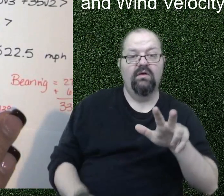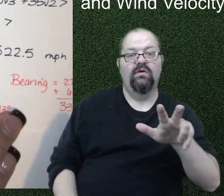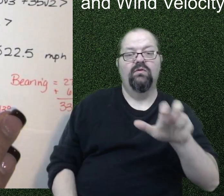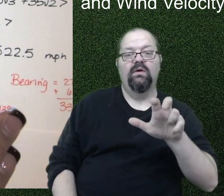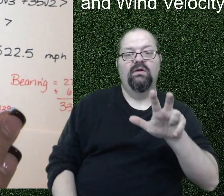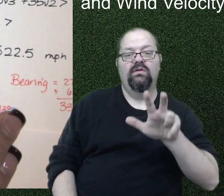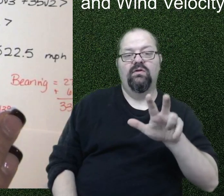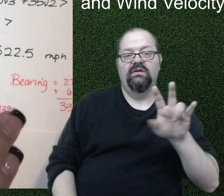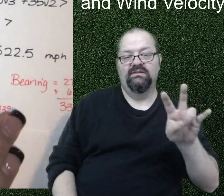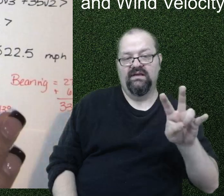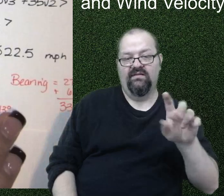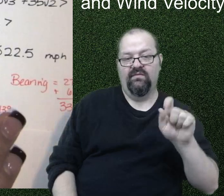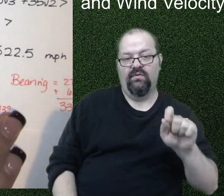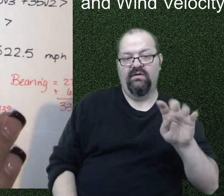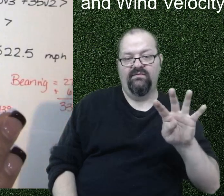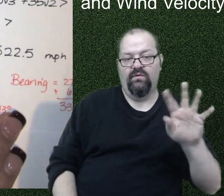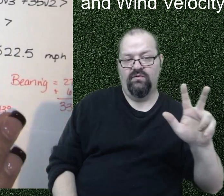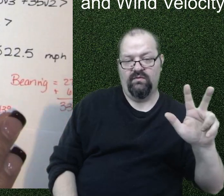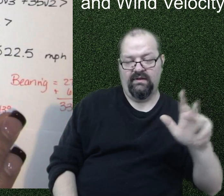337.43